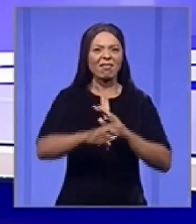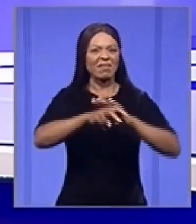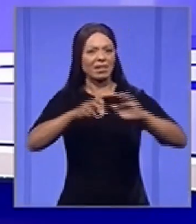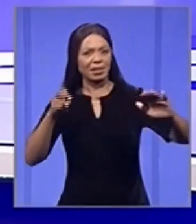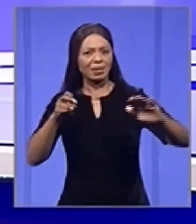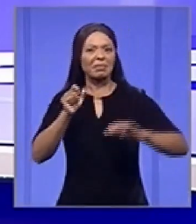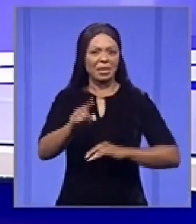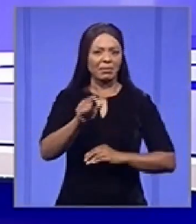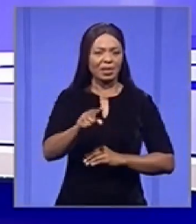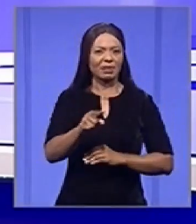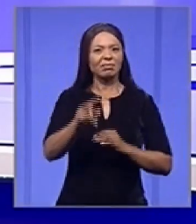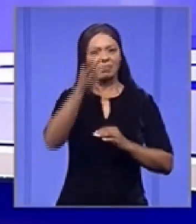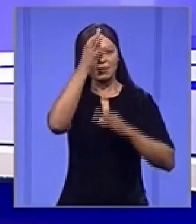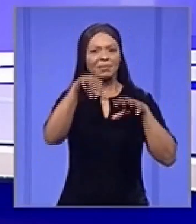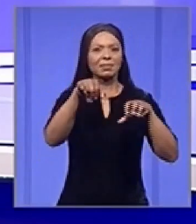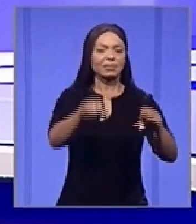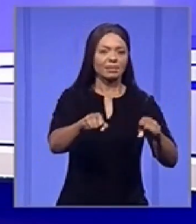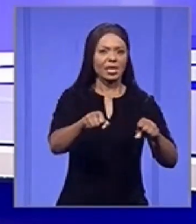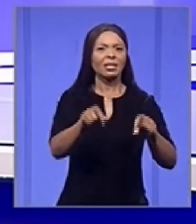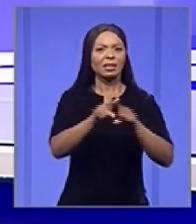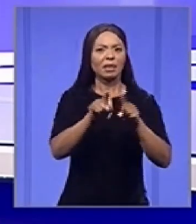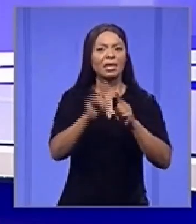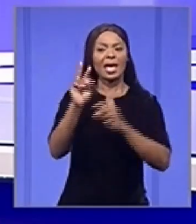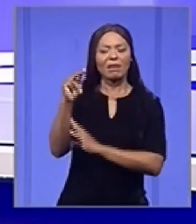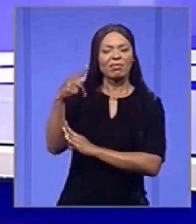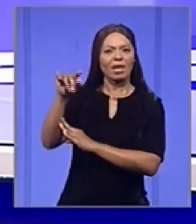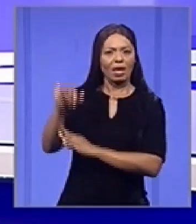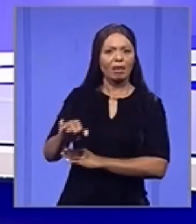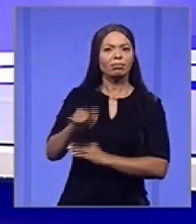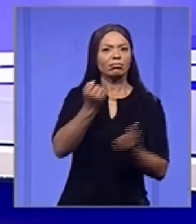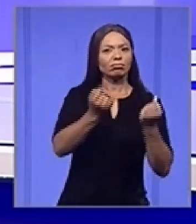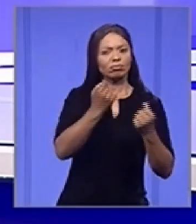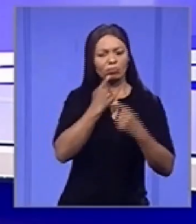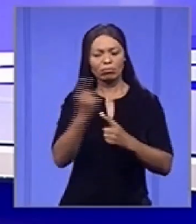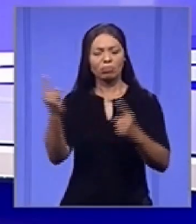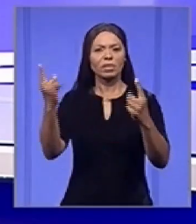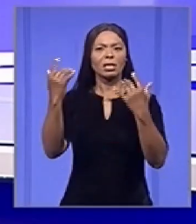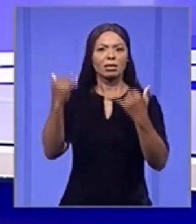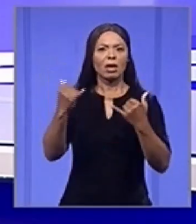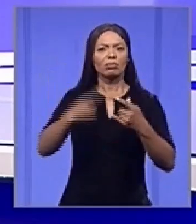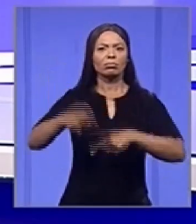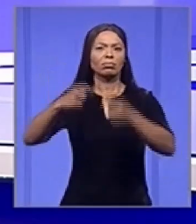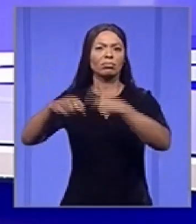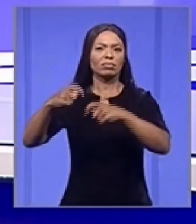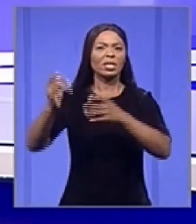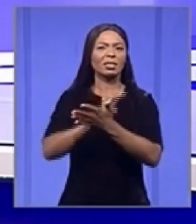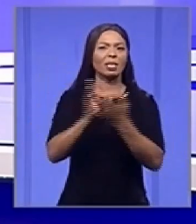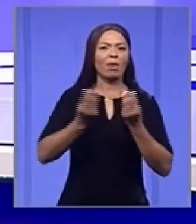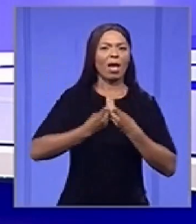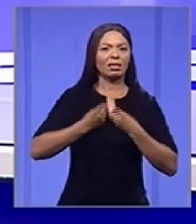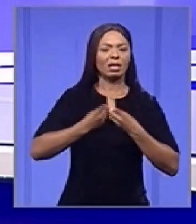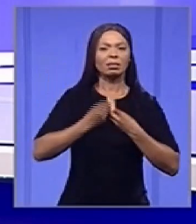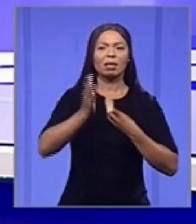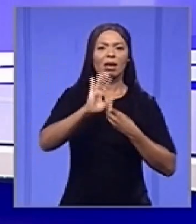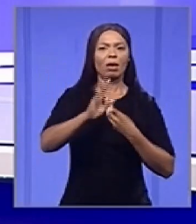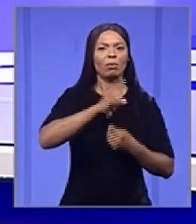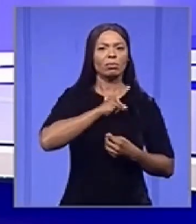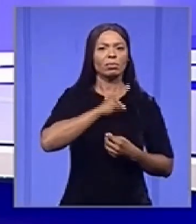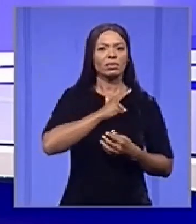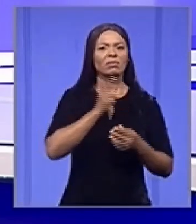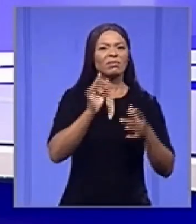o mo dikgotlatshekelo di reboletseng NPA tetla ya go thibela thekiso ya dithoto tse di golagangwang le dikgetsi tse di mabapi